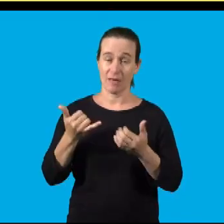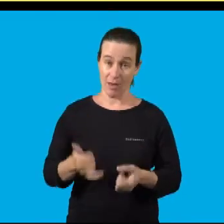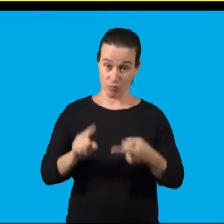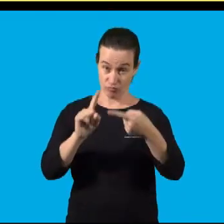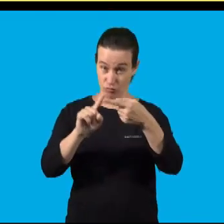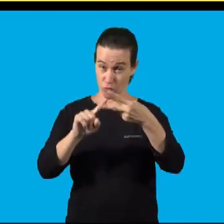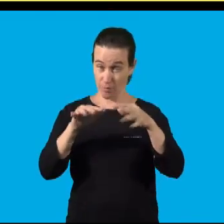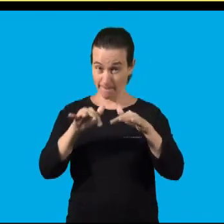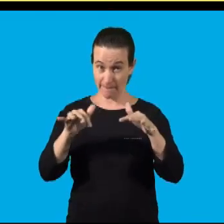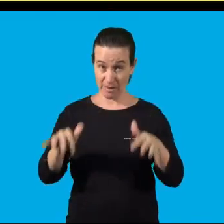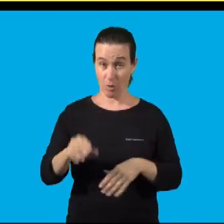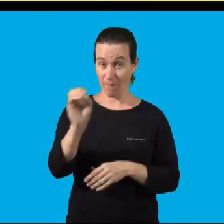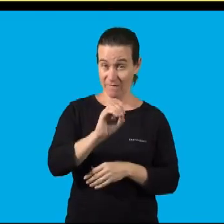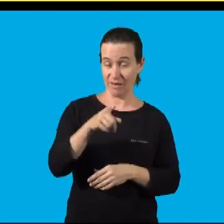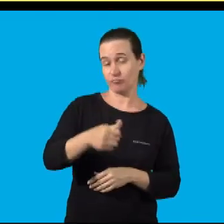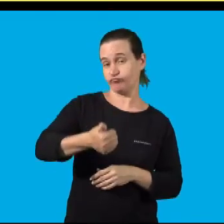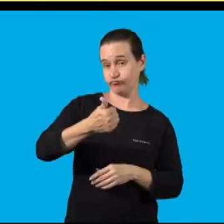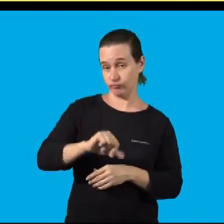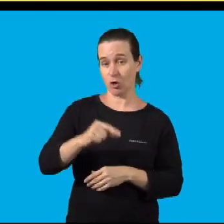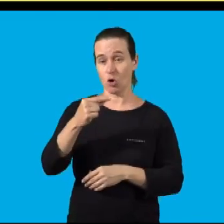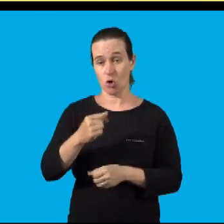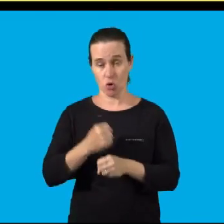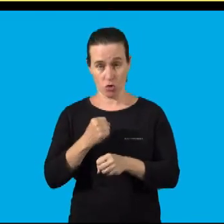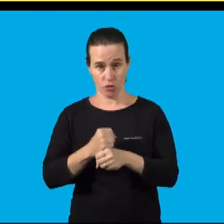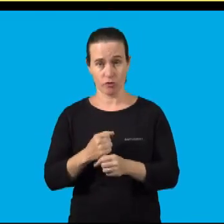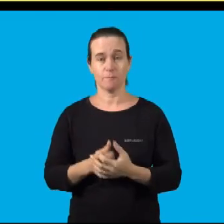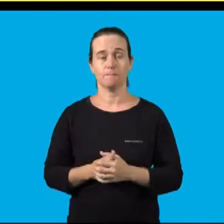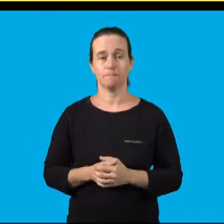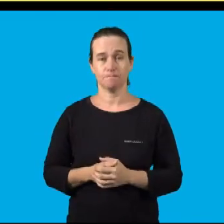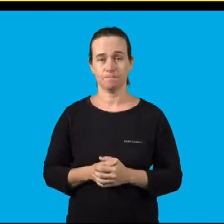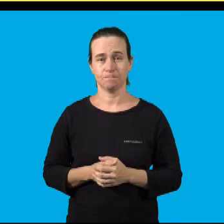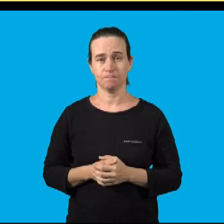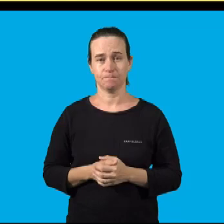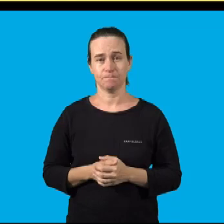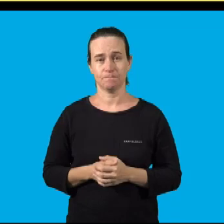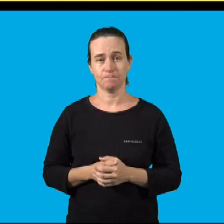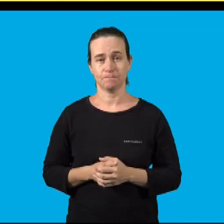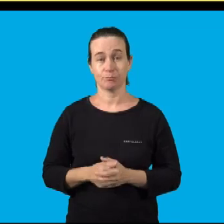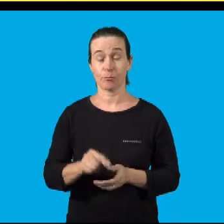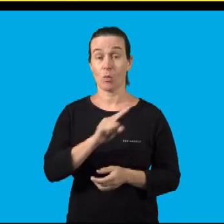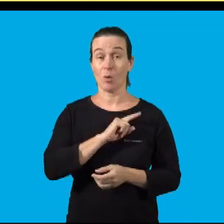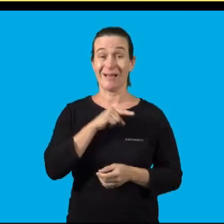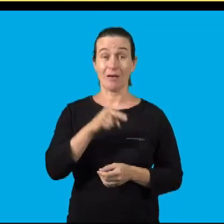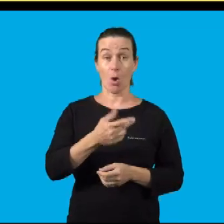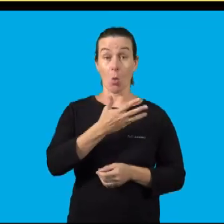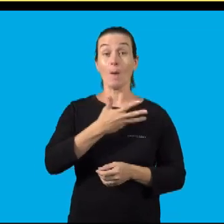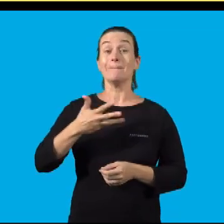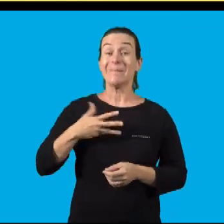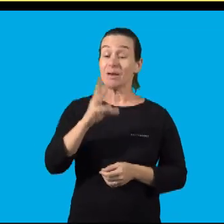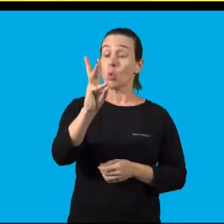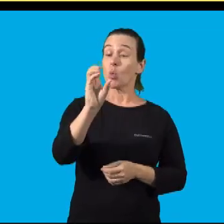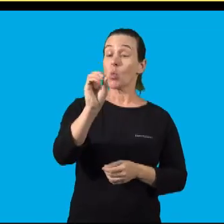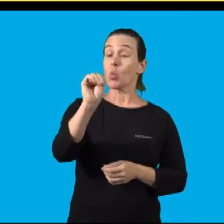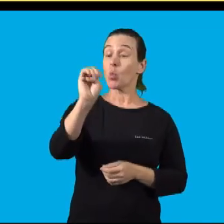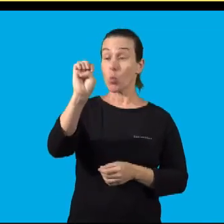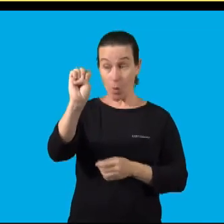at the character of Ophelia first, and then we've looked at Gertrude, because women, the